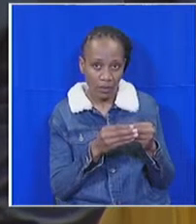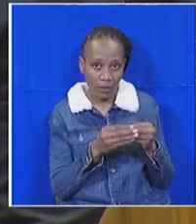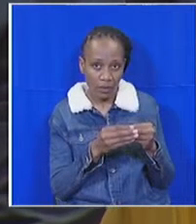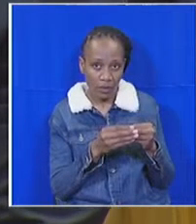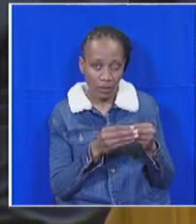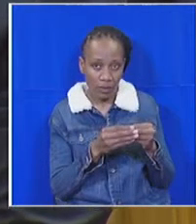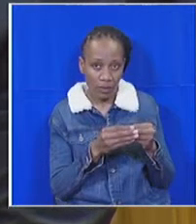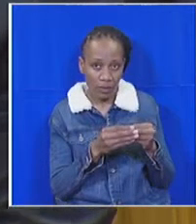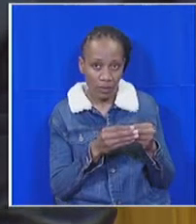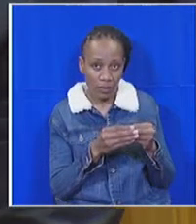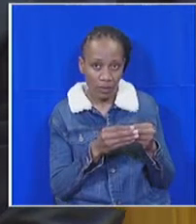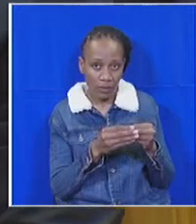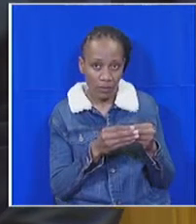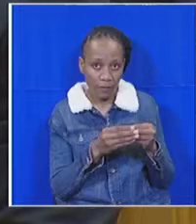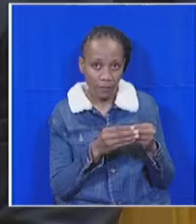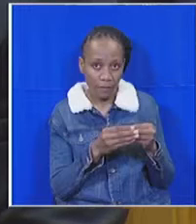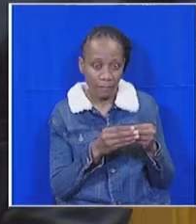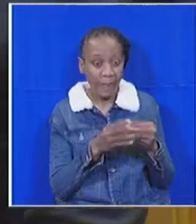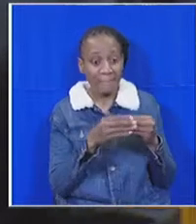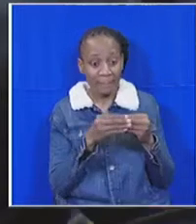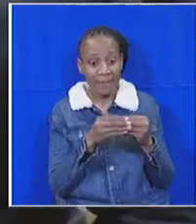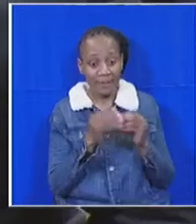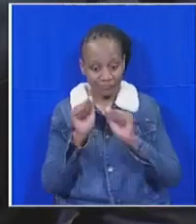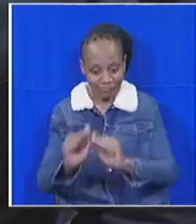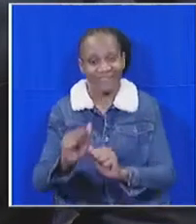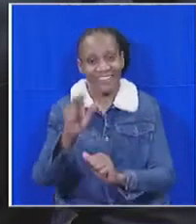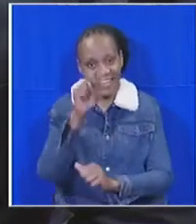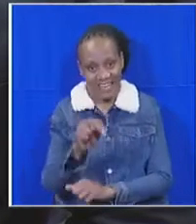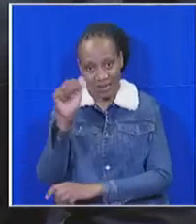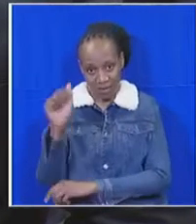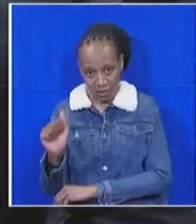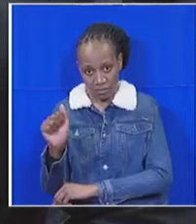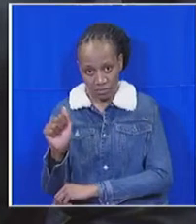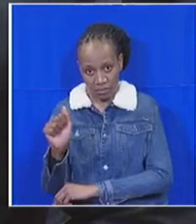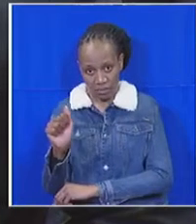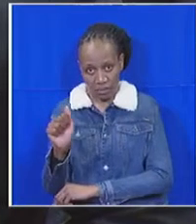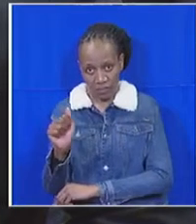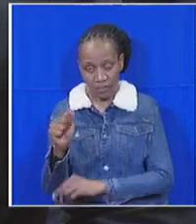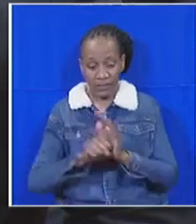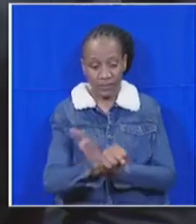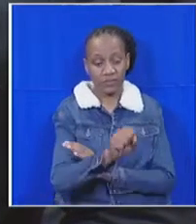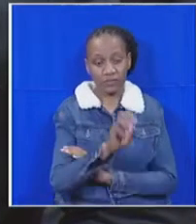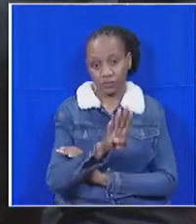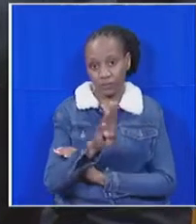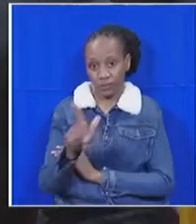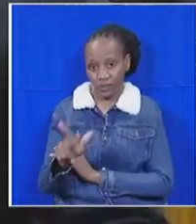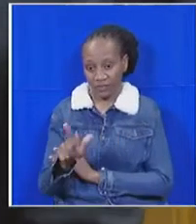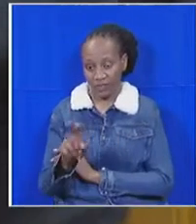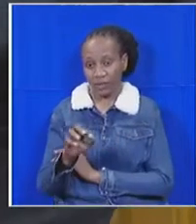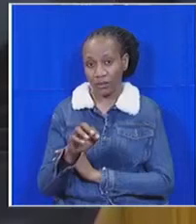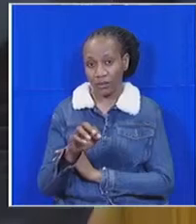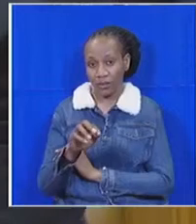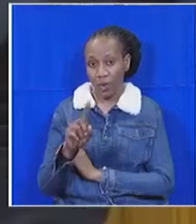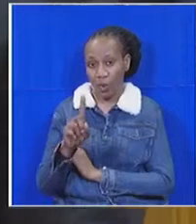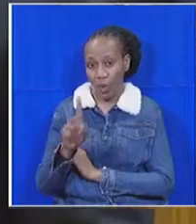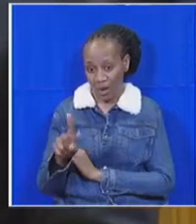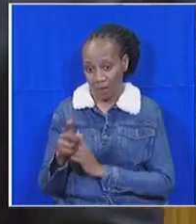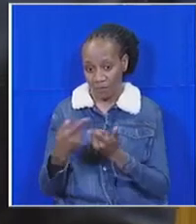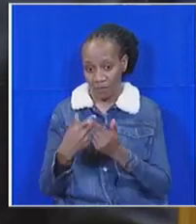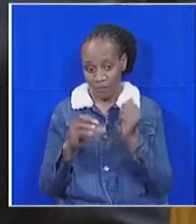new rule book, it says it means a member of the Assembly. That is further defined in section 47(1) of the